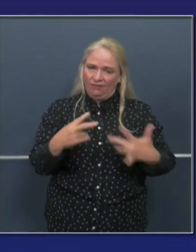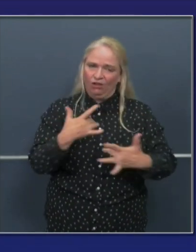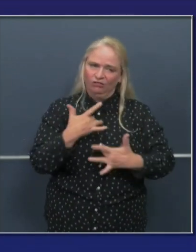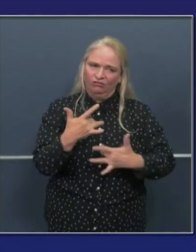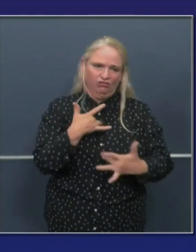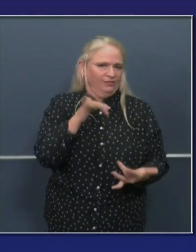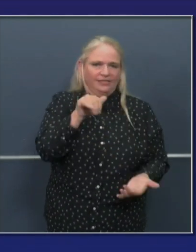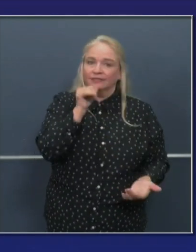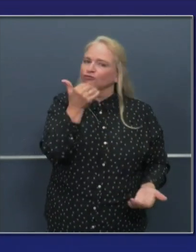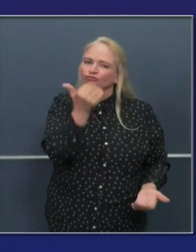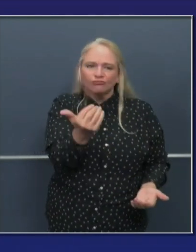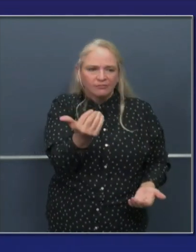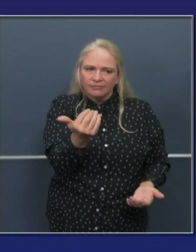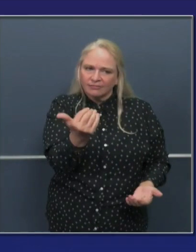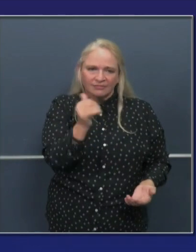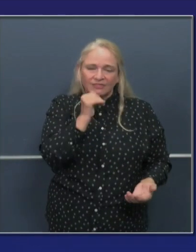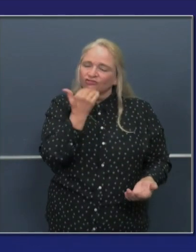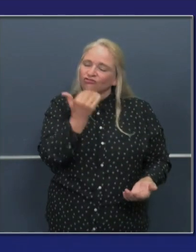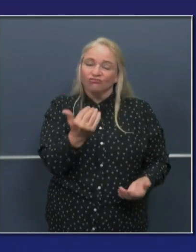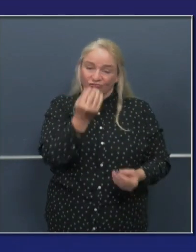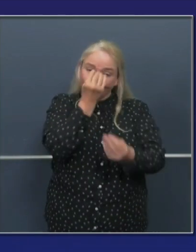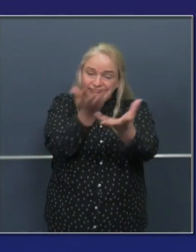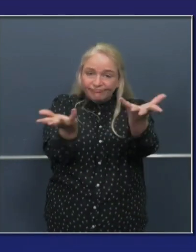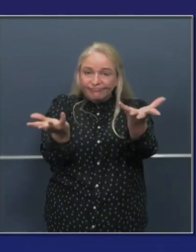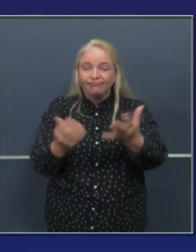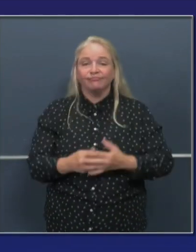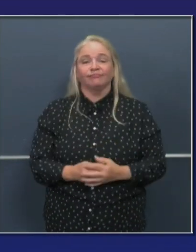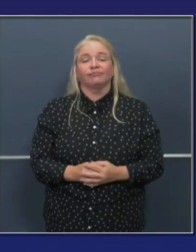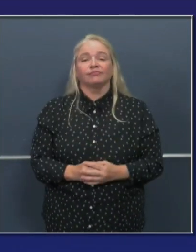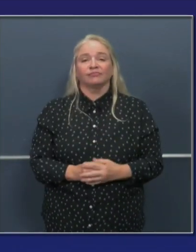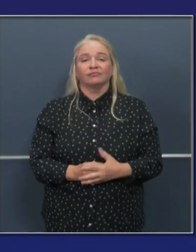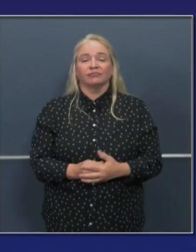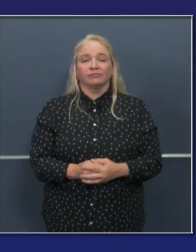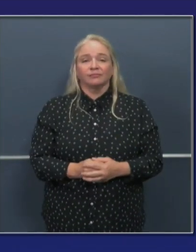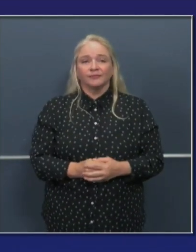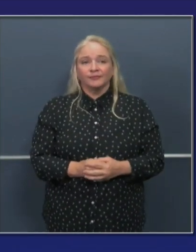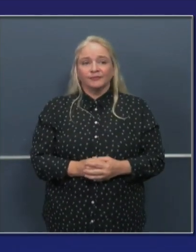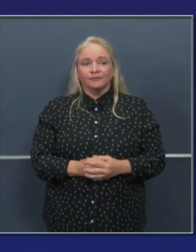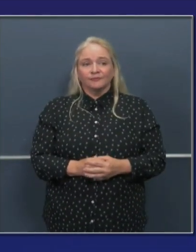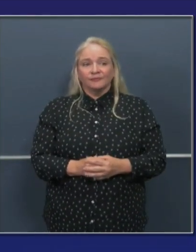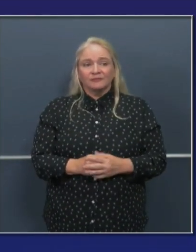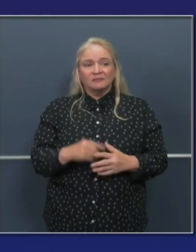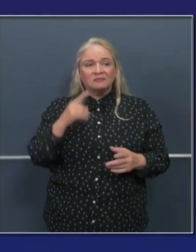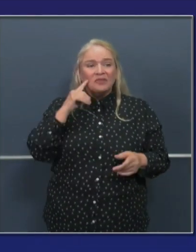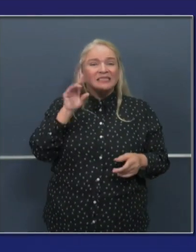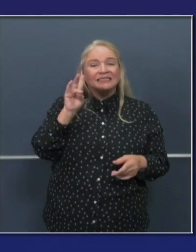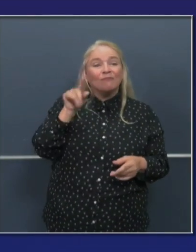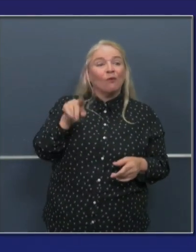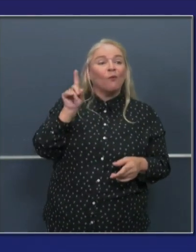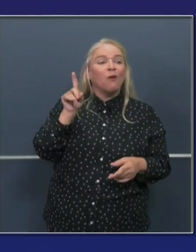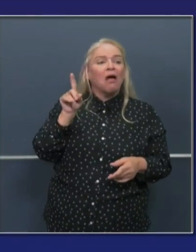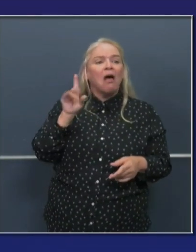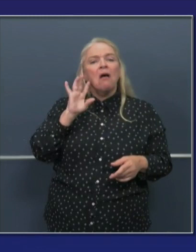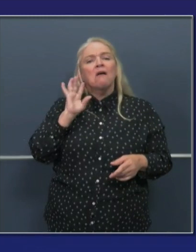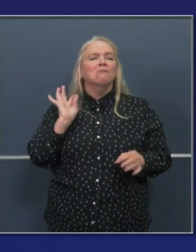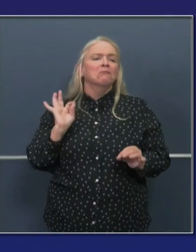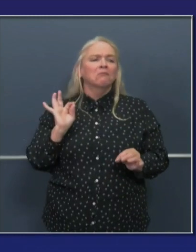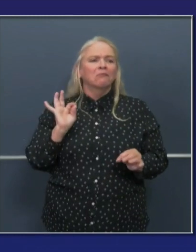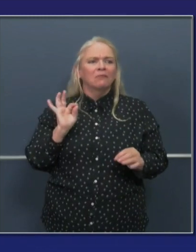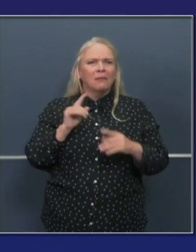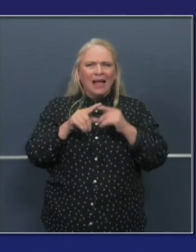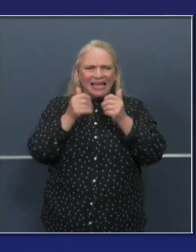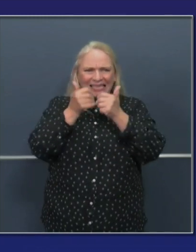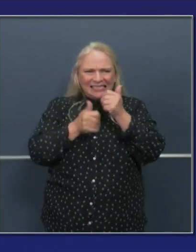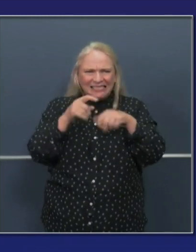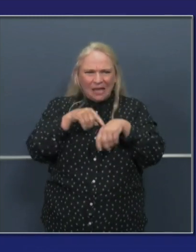it today. Every decimal point is a point of concern, and I cannot emphasize more a point of consideration for all of